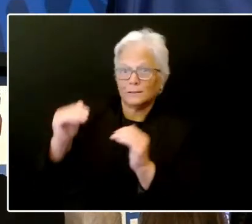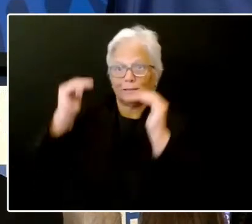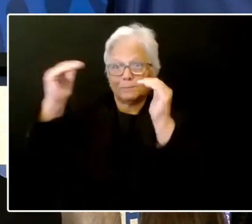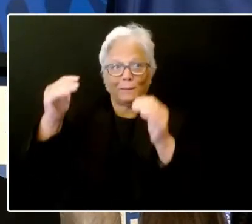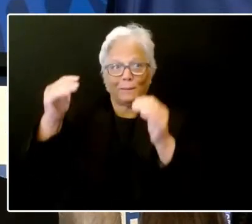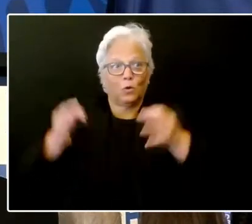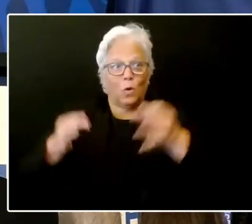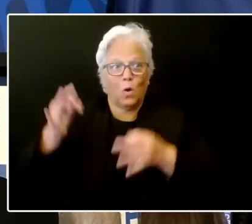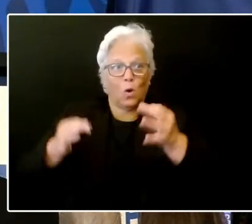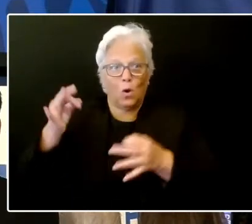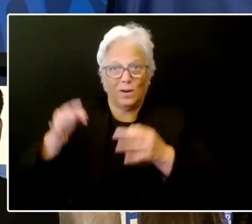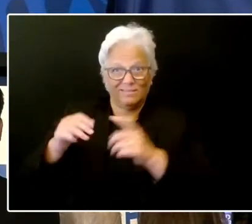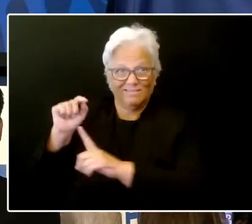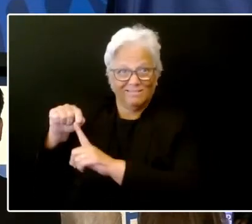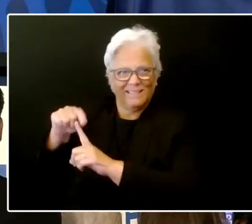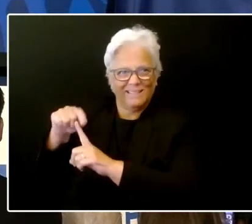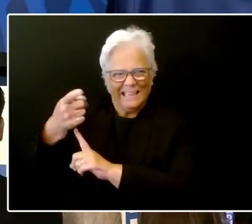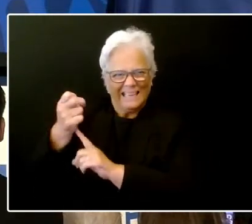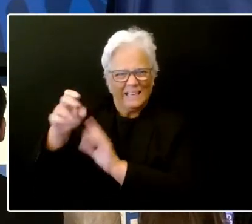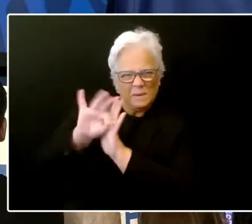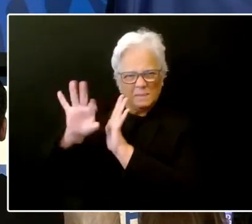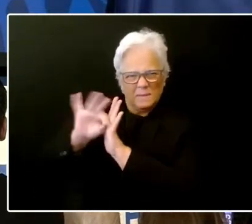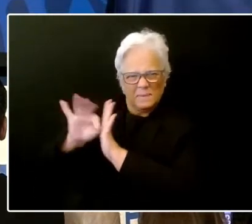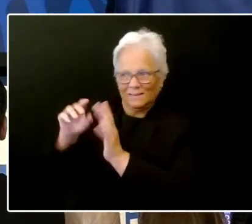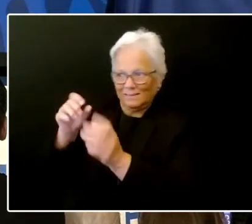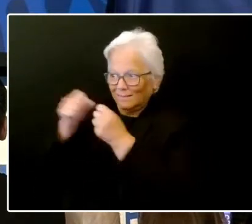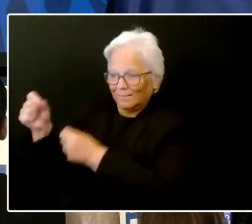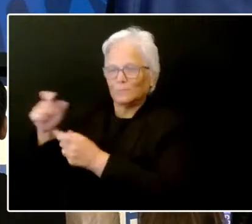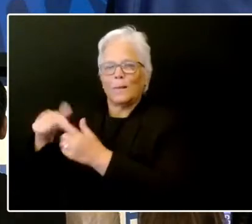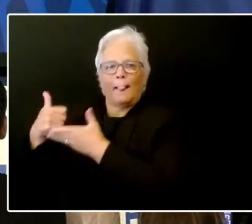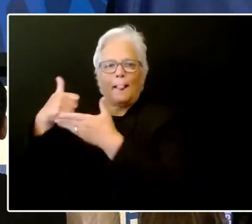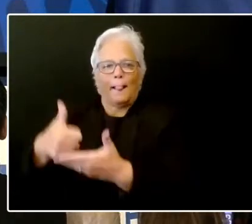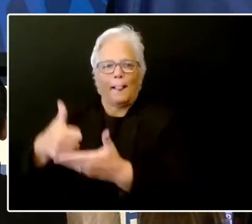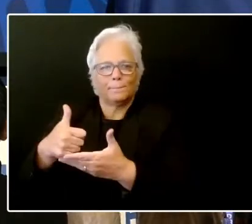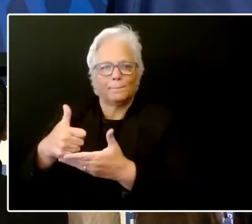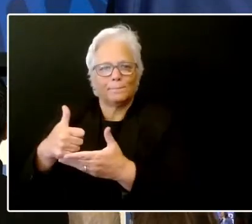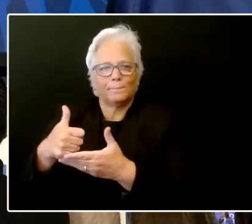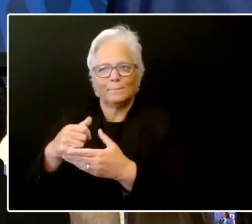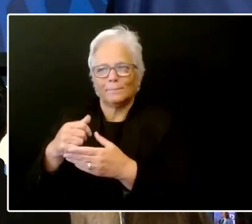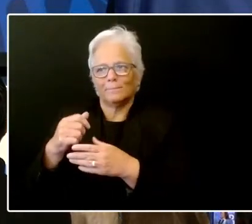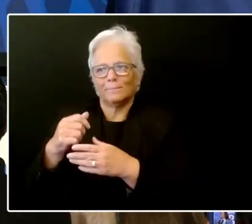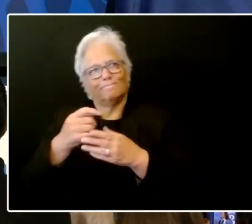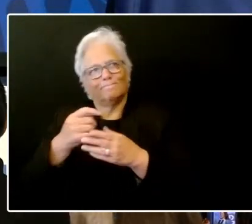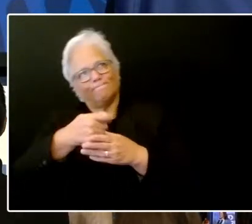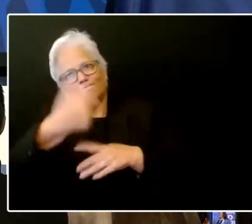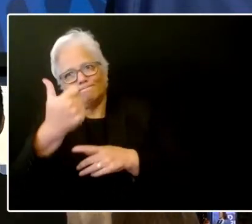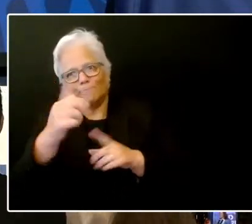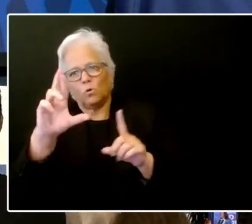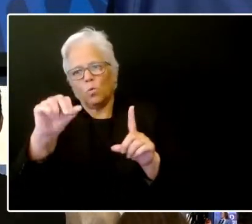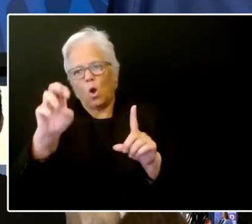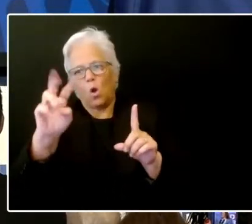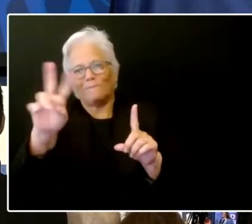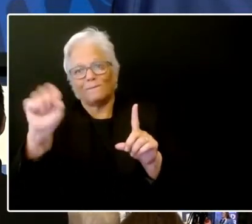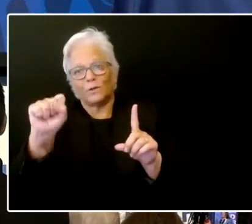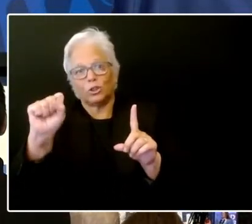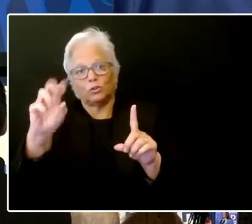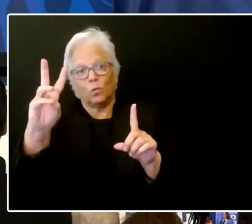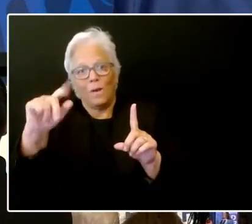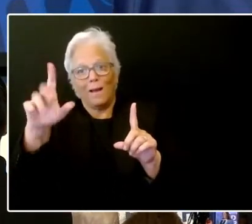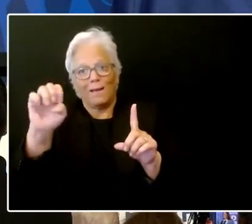incest. And Trump has not denied, much less shown remorse for his